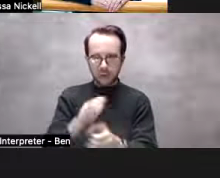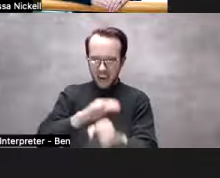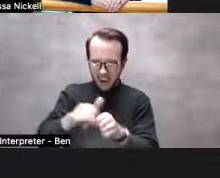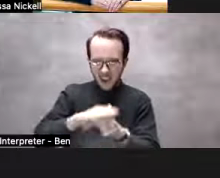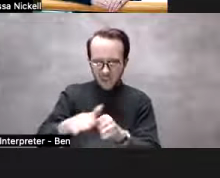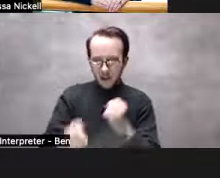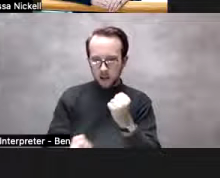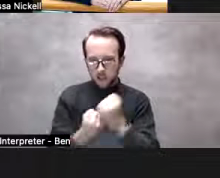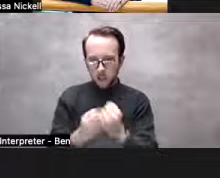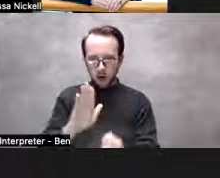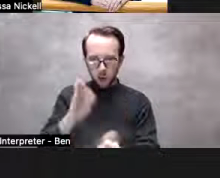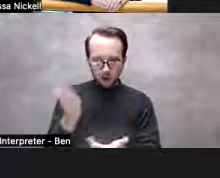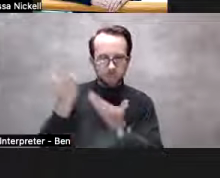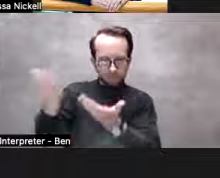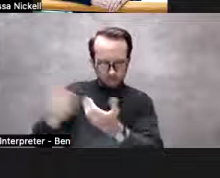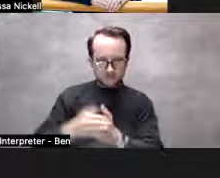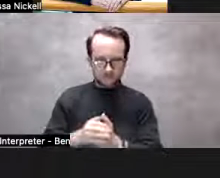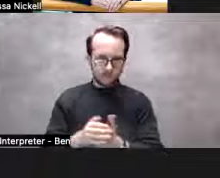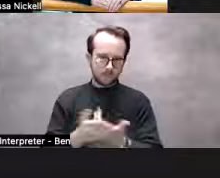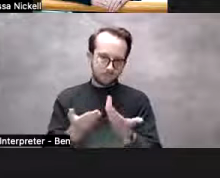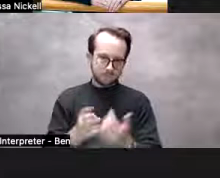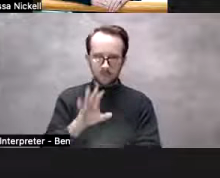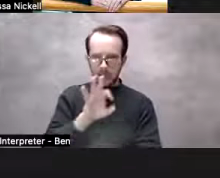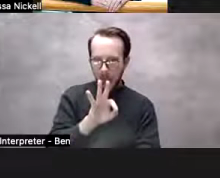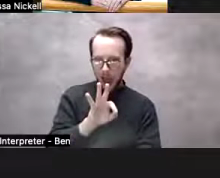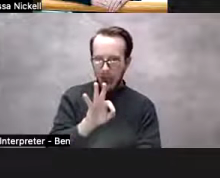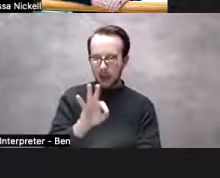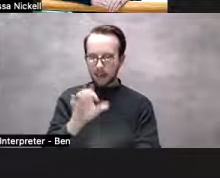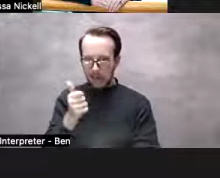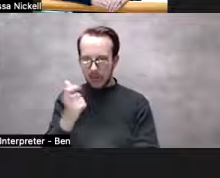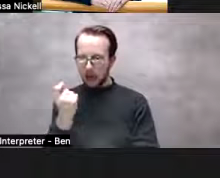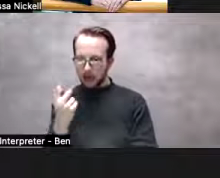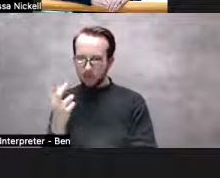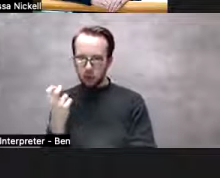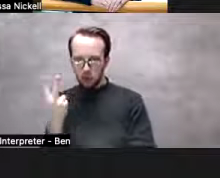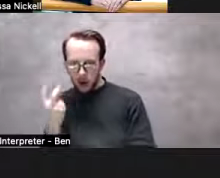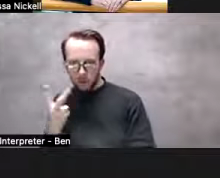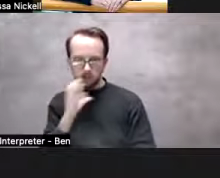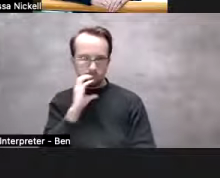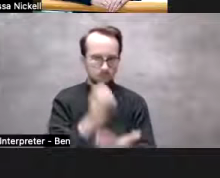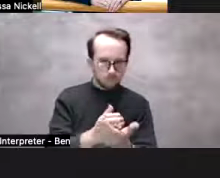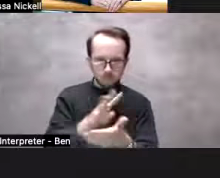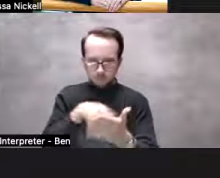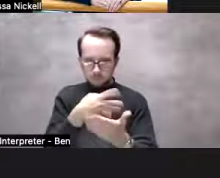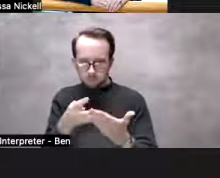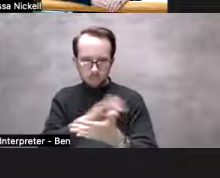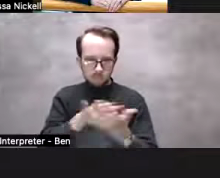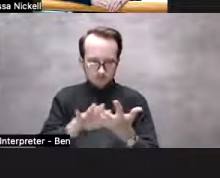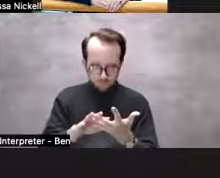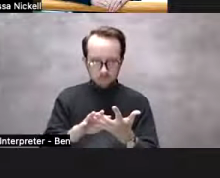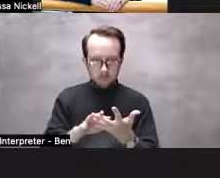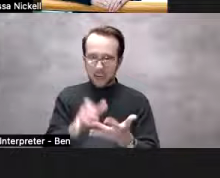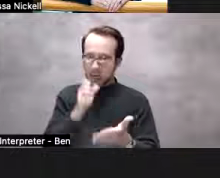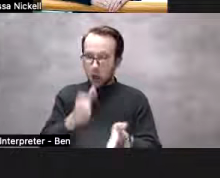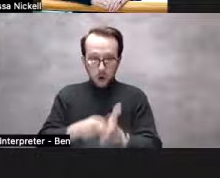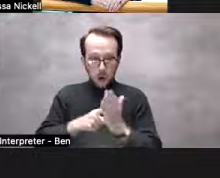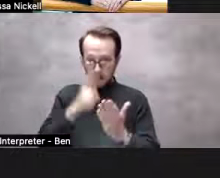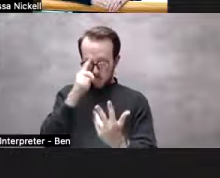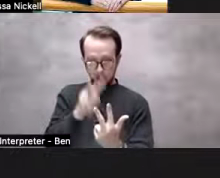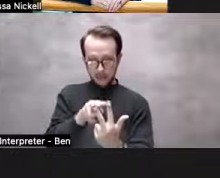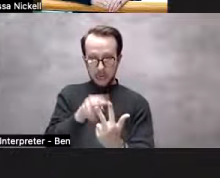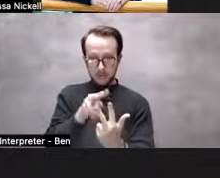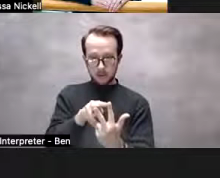whatever you propose doing. I'd say 9 to 12 figures is not unusual. And even though preliminary data is not required for R21 and